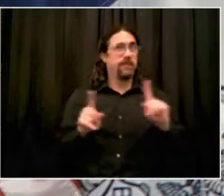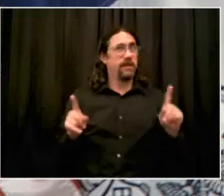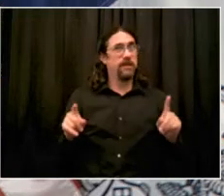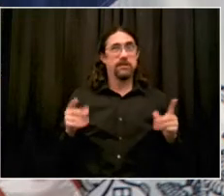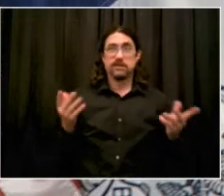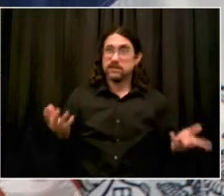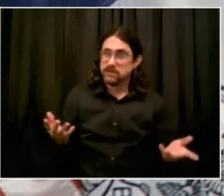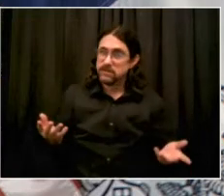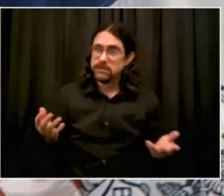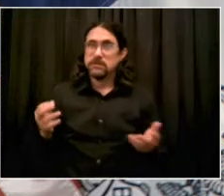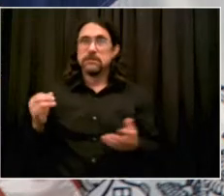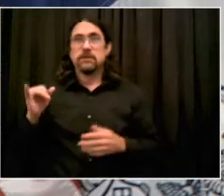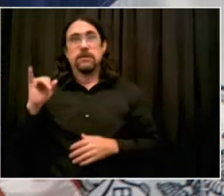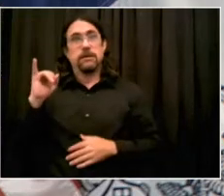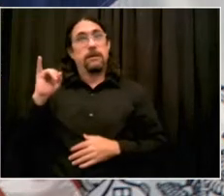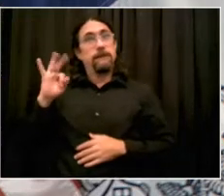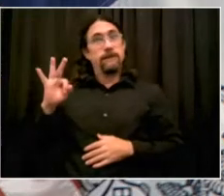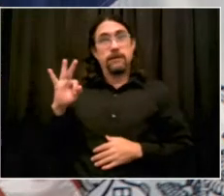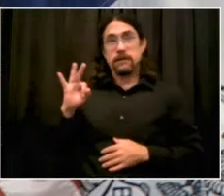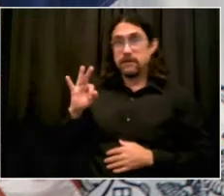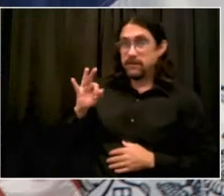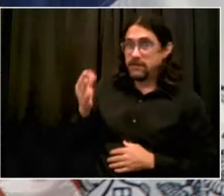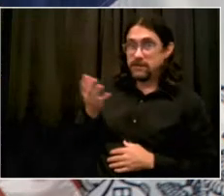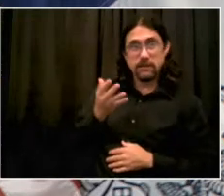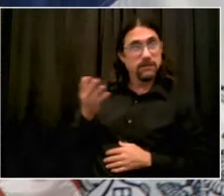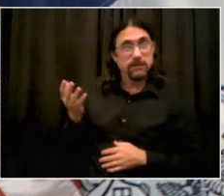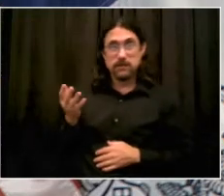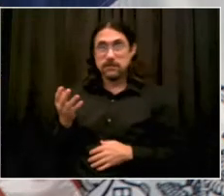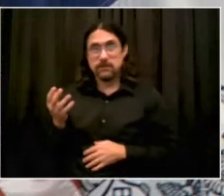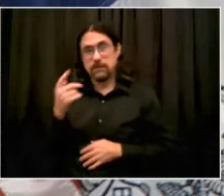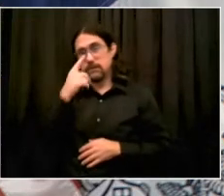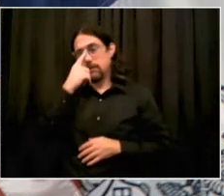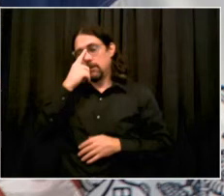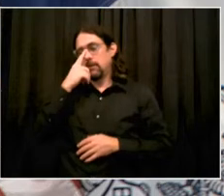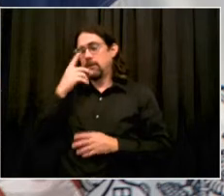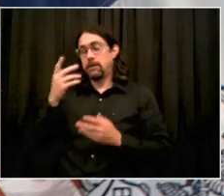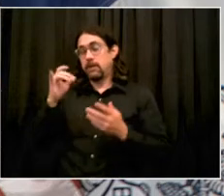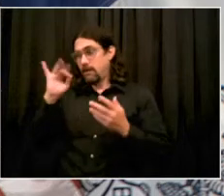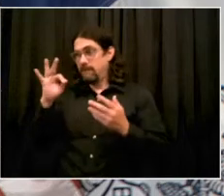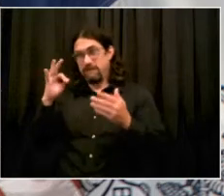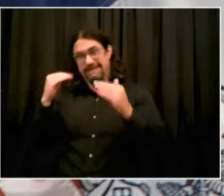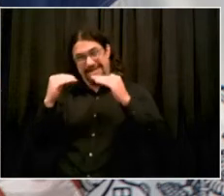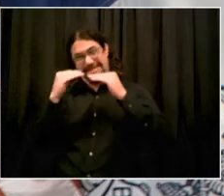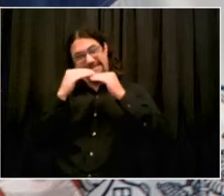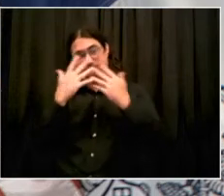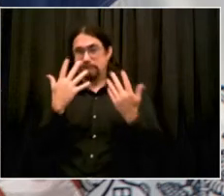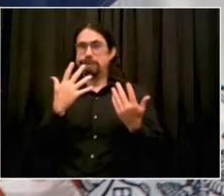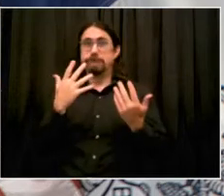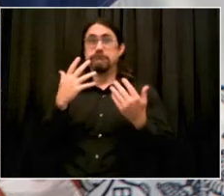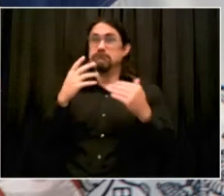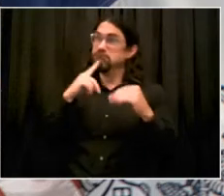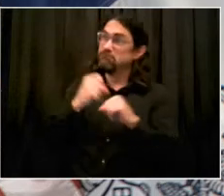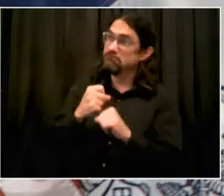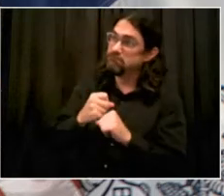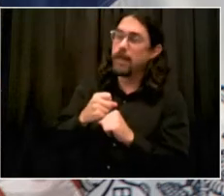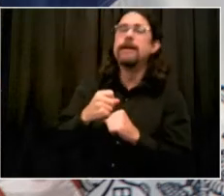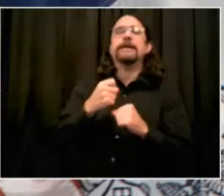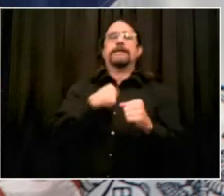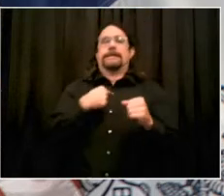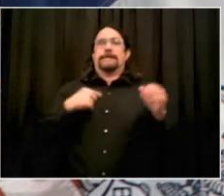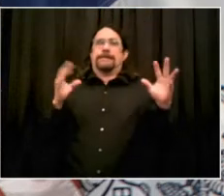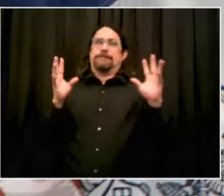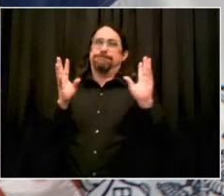it would be temporary, to say the least. We would want to get that number back down, ensure it was staying back down, and then we would